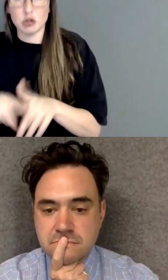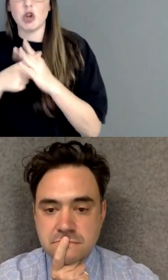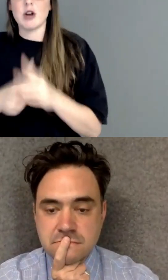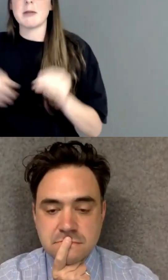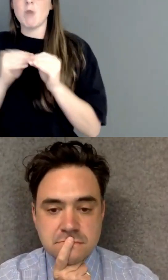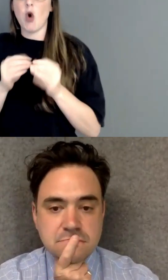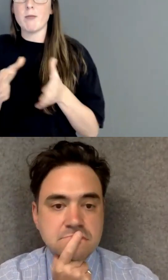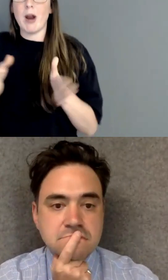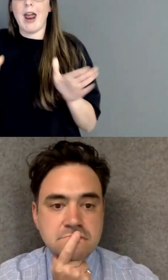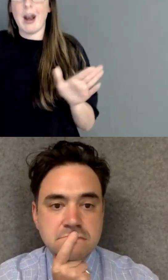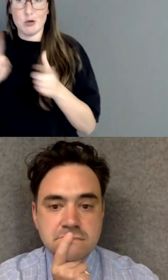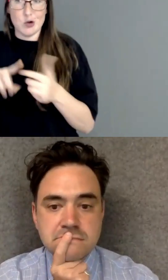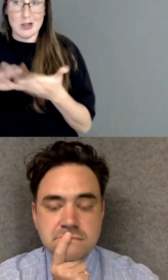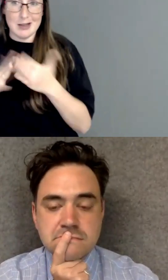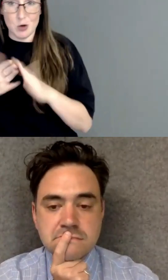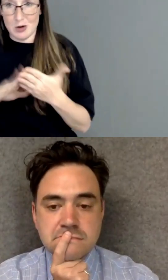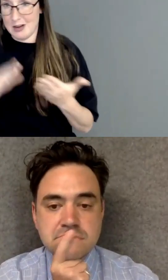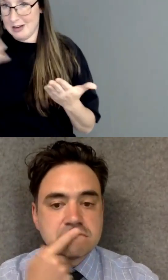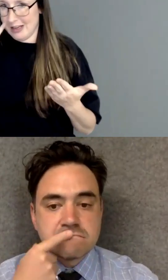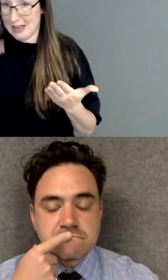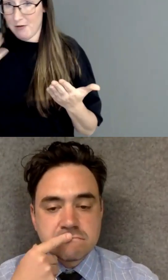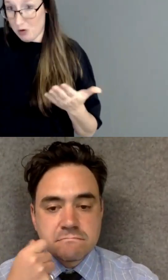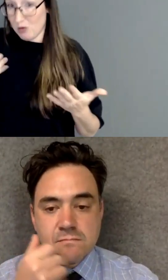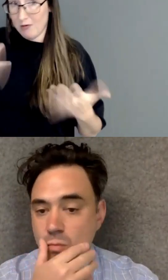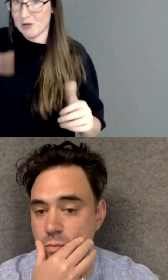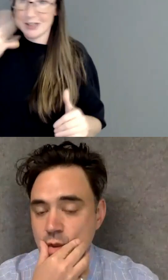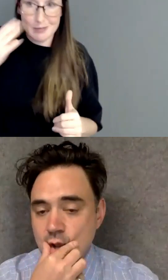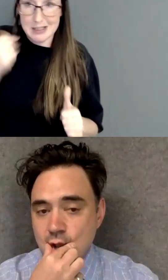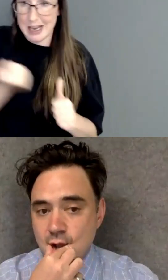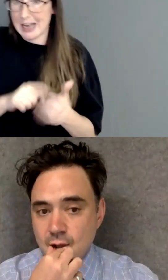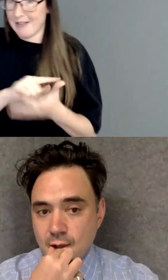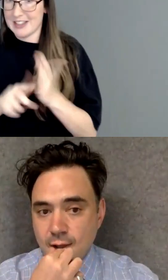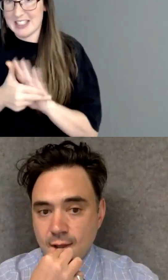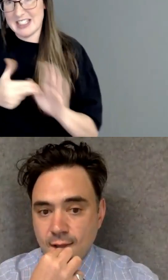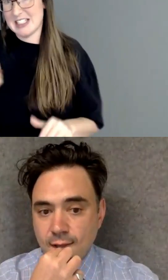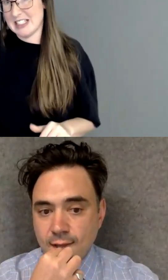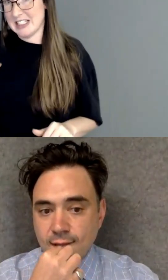further into the community if you are experiencing any of that stigma as well.